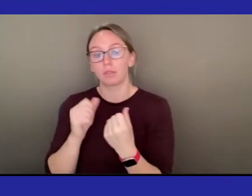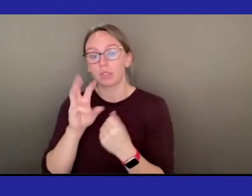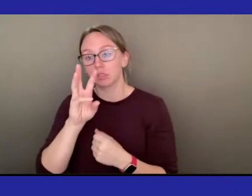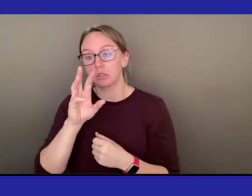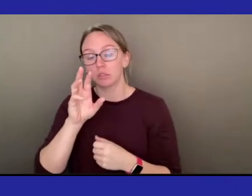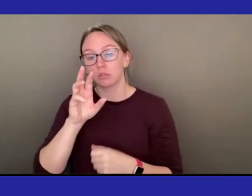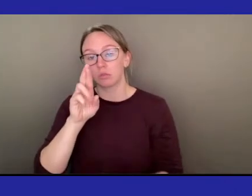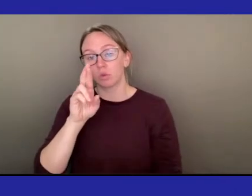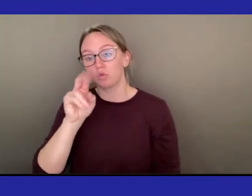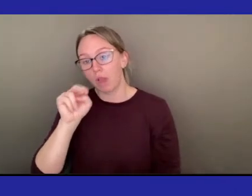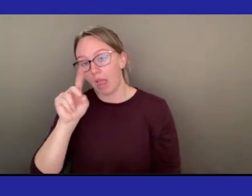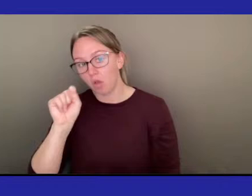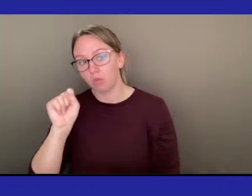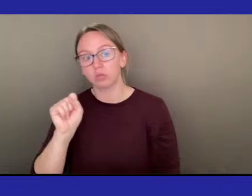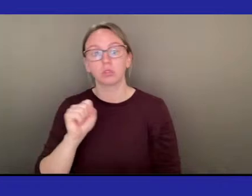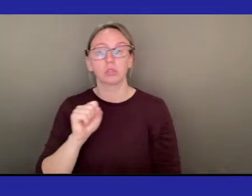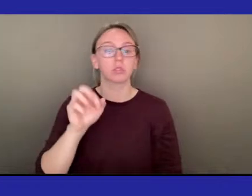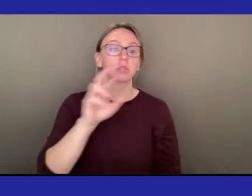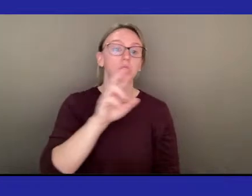retreats.